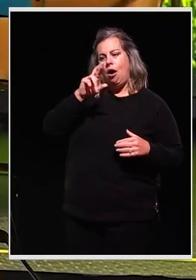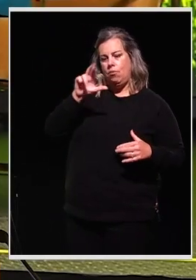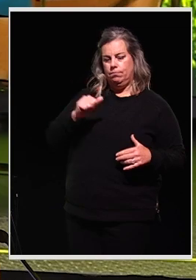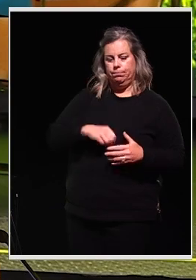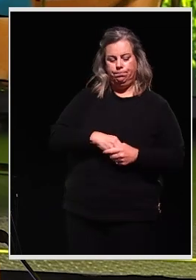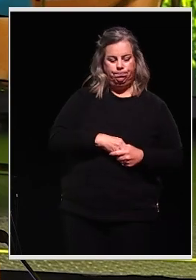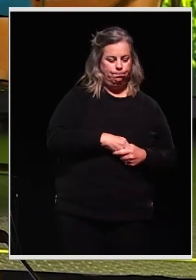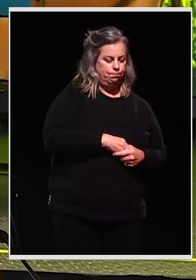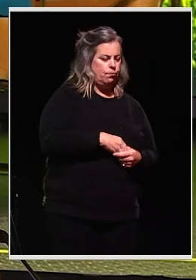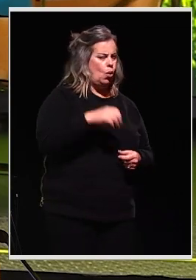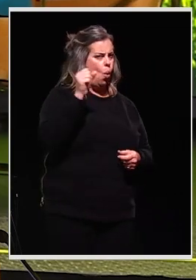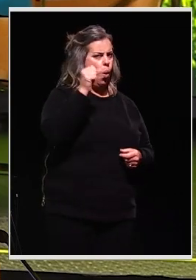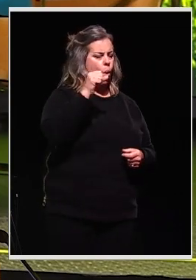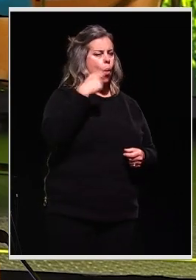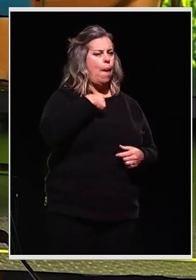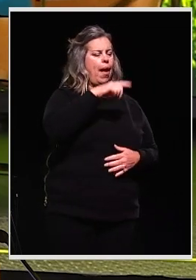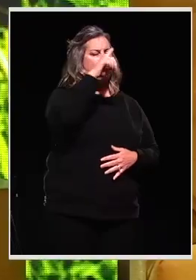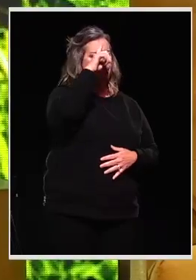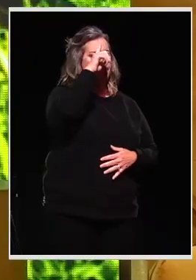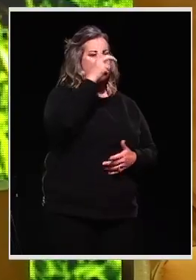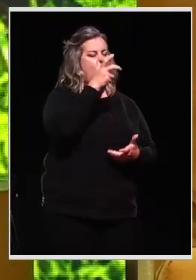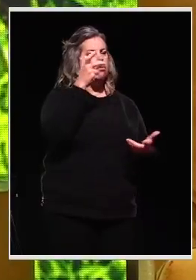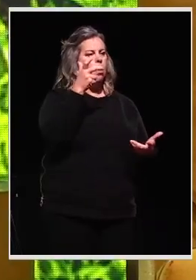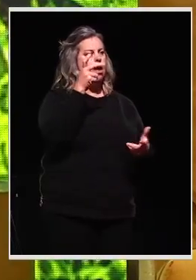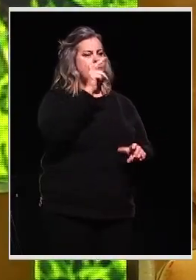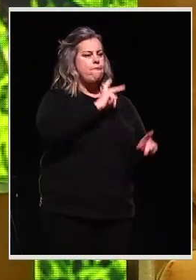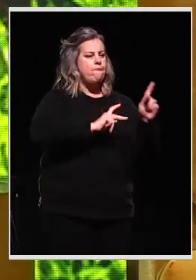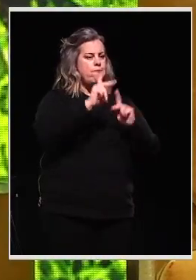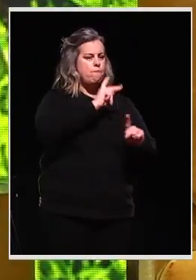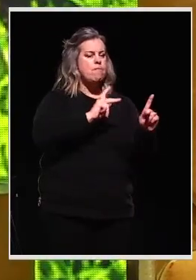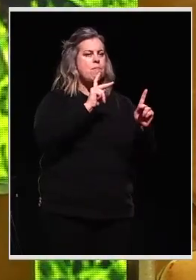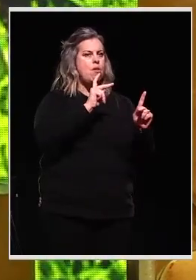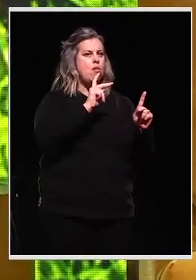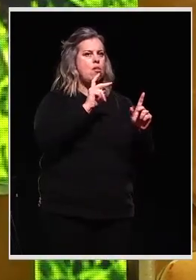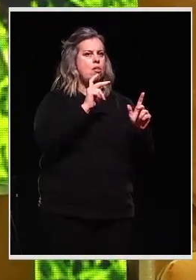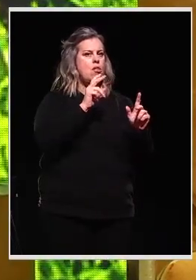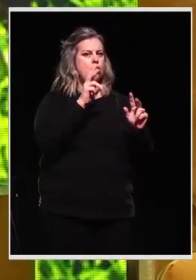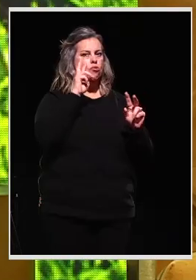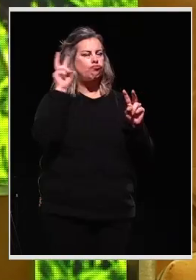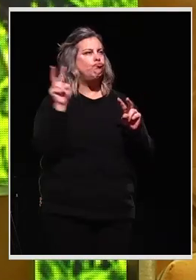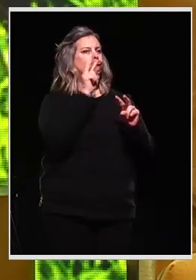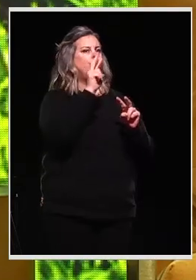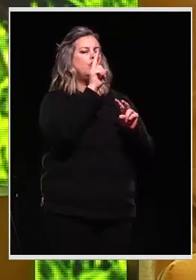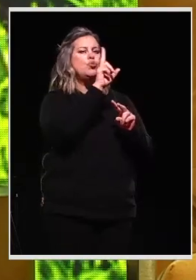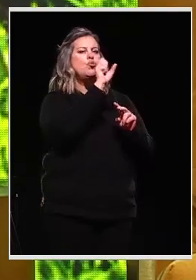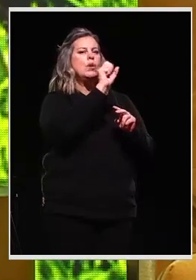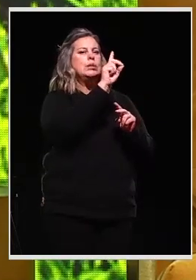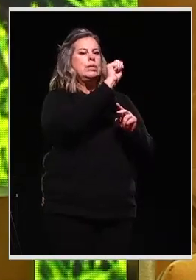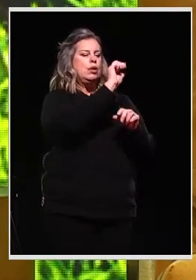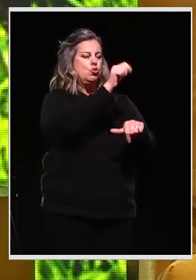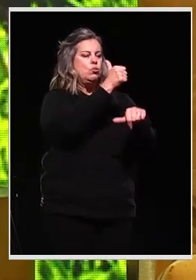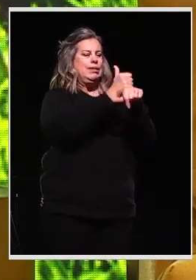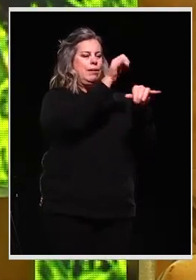federal government? Yes. Absolutely. I think a lot of people in this space are looking to the USDA to set some standards around